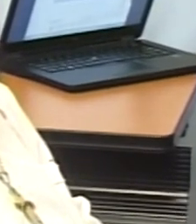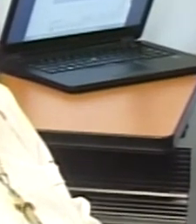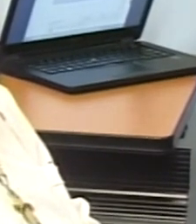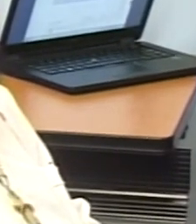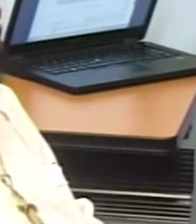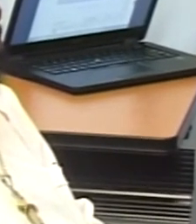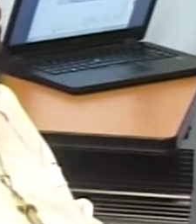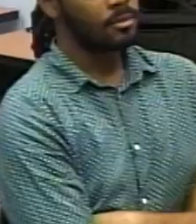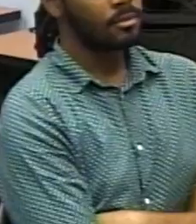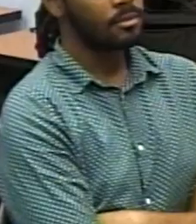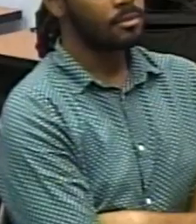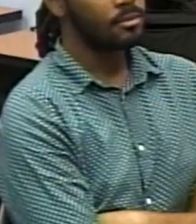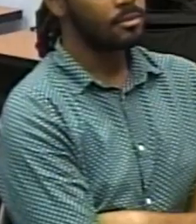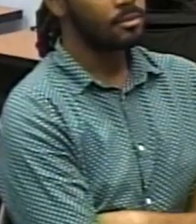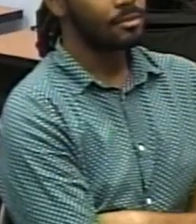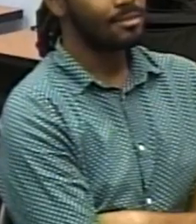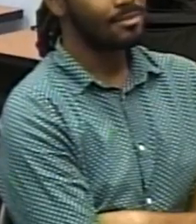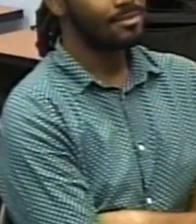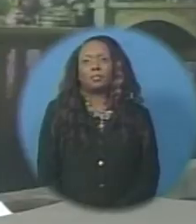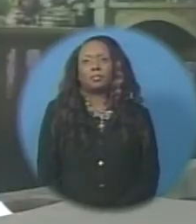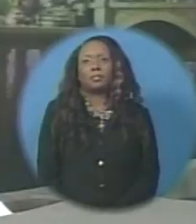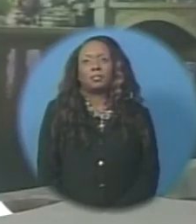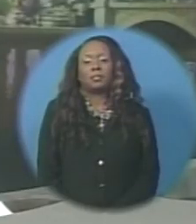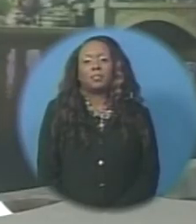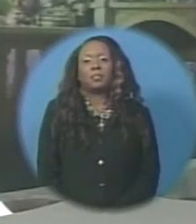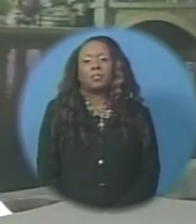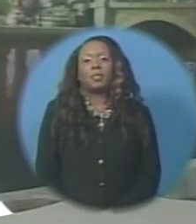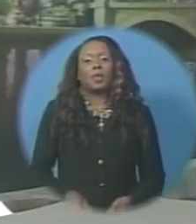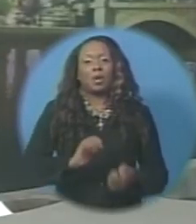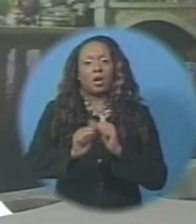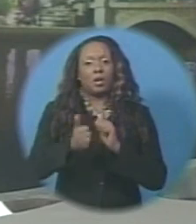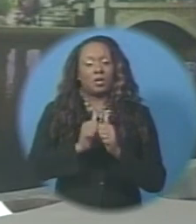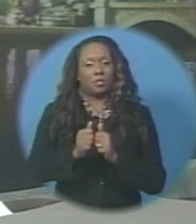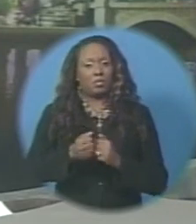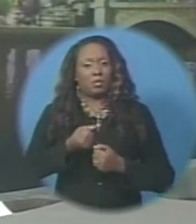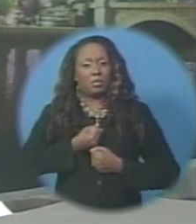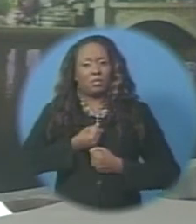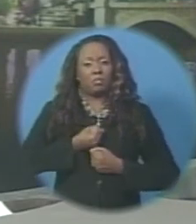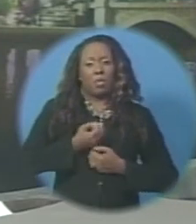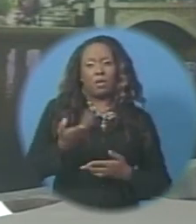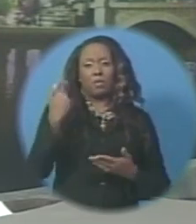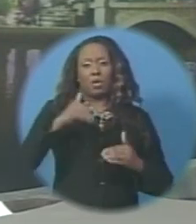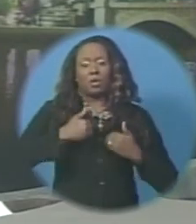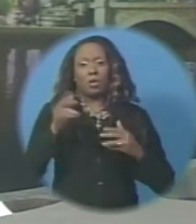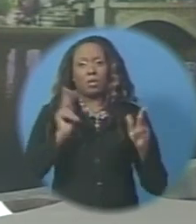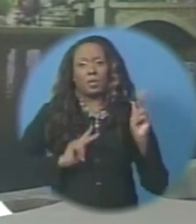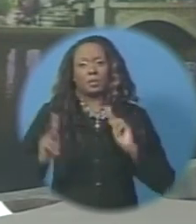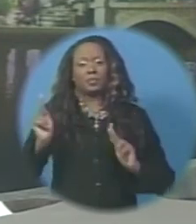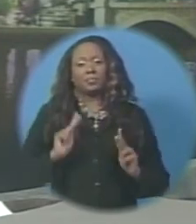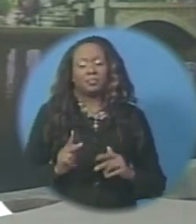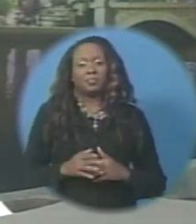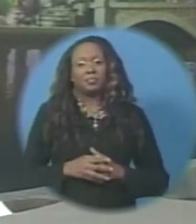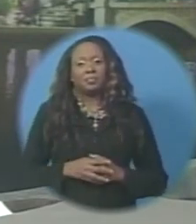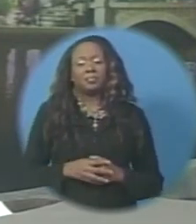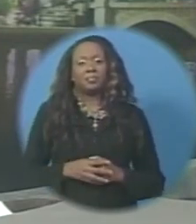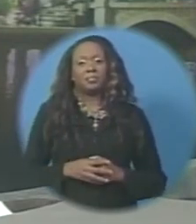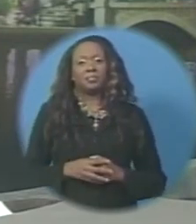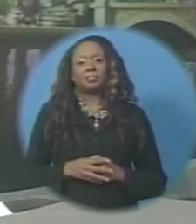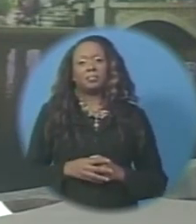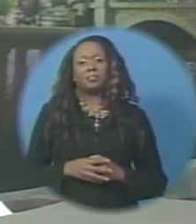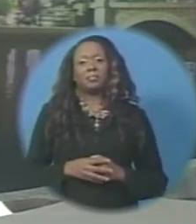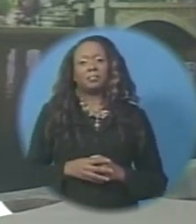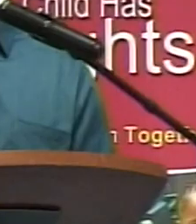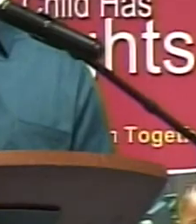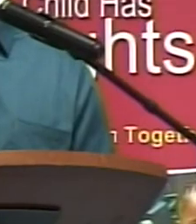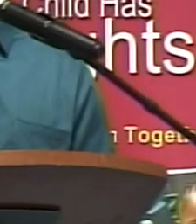and the Eastern Caribbean, Patrick Knight, says the contest will allow the youth to express issues that affect them.